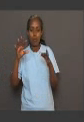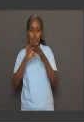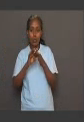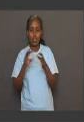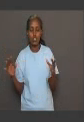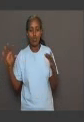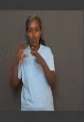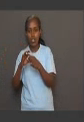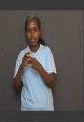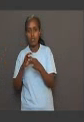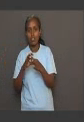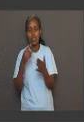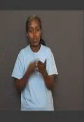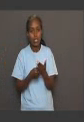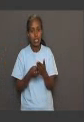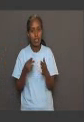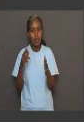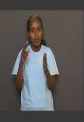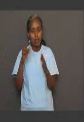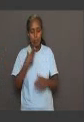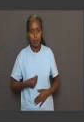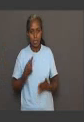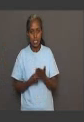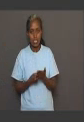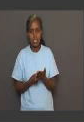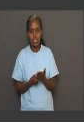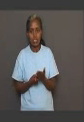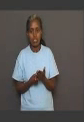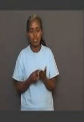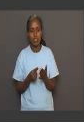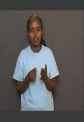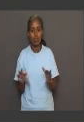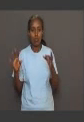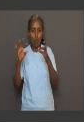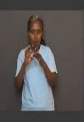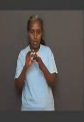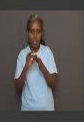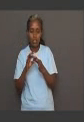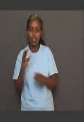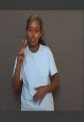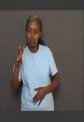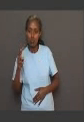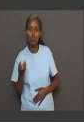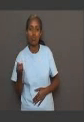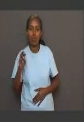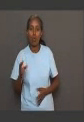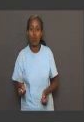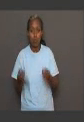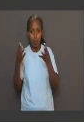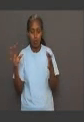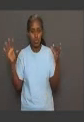these as being the words we use to connect two or more statements